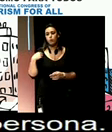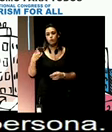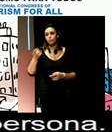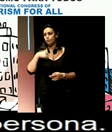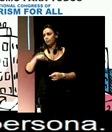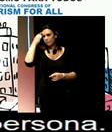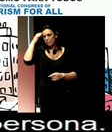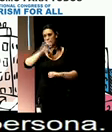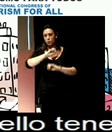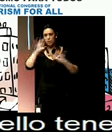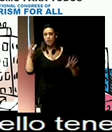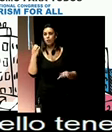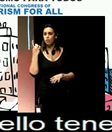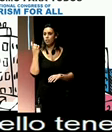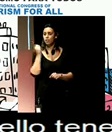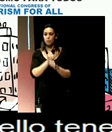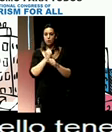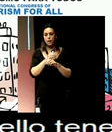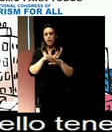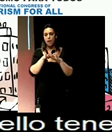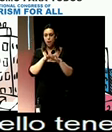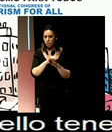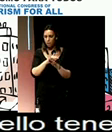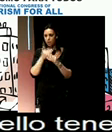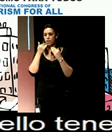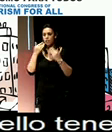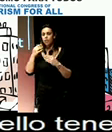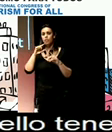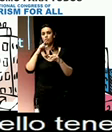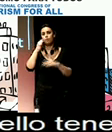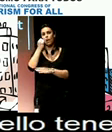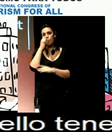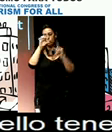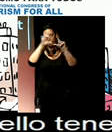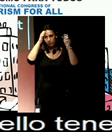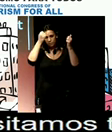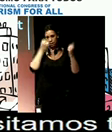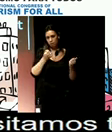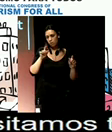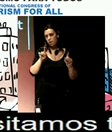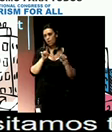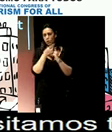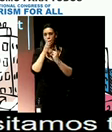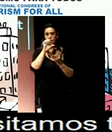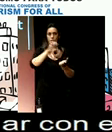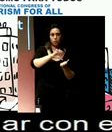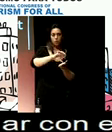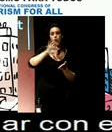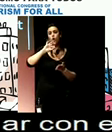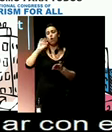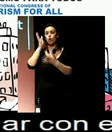it is very clear for us that we need to network. We need the public administration